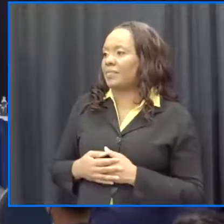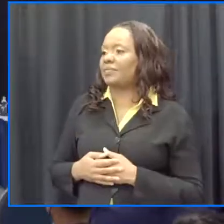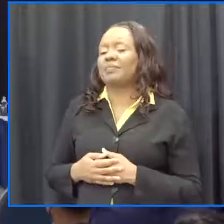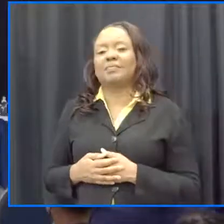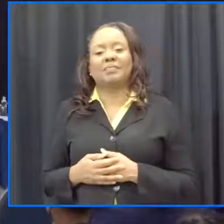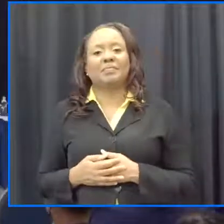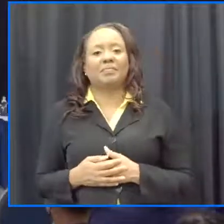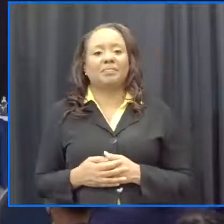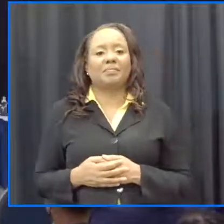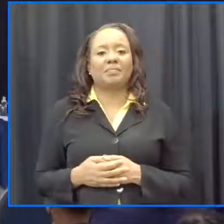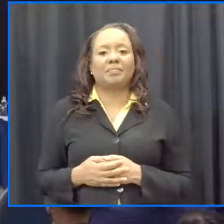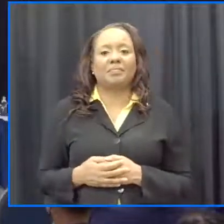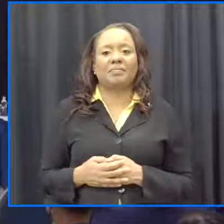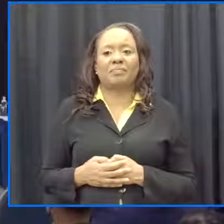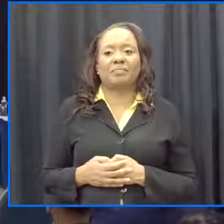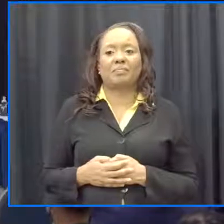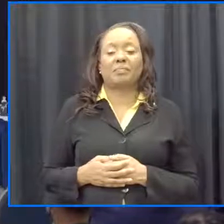sir.